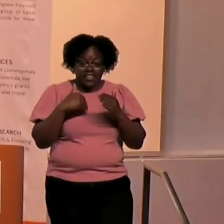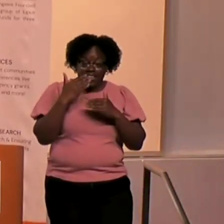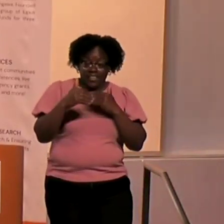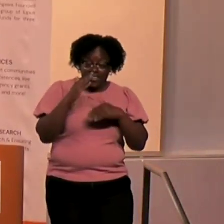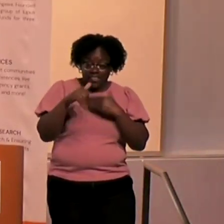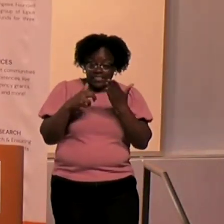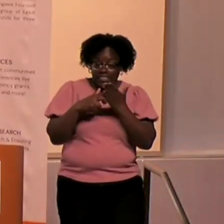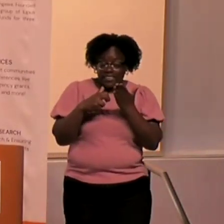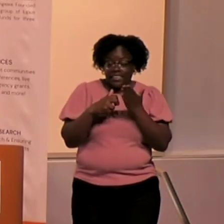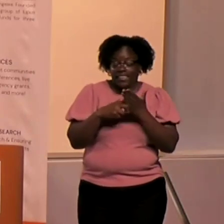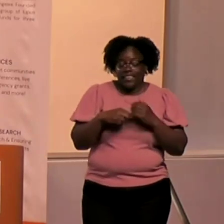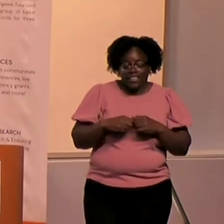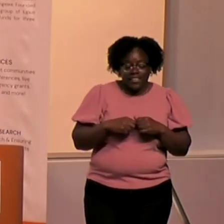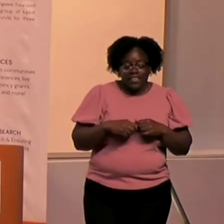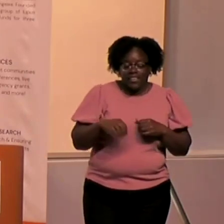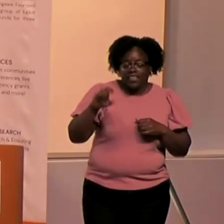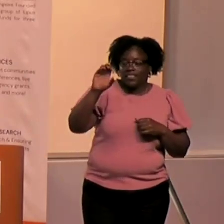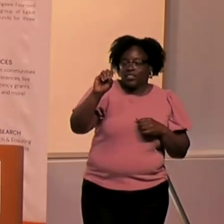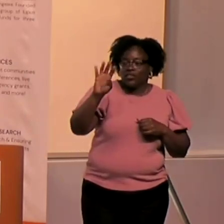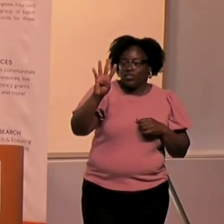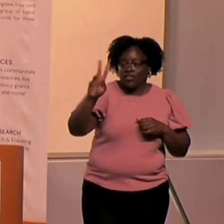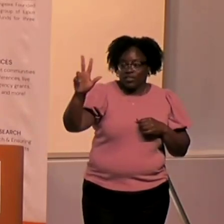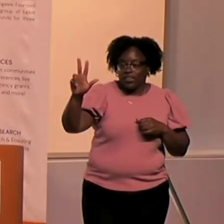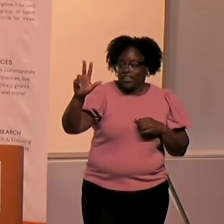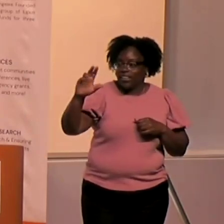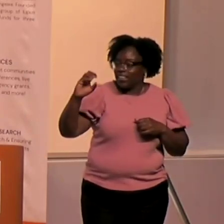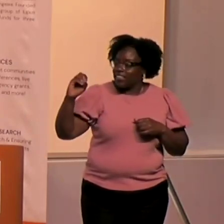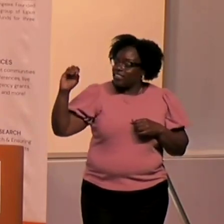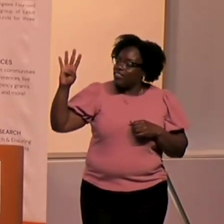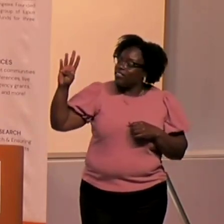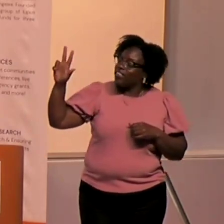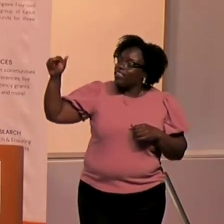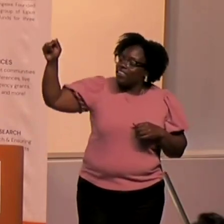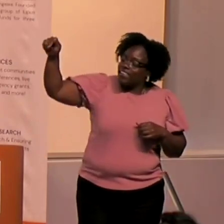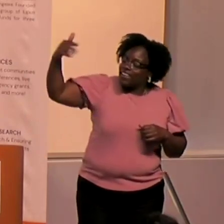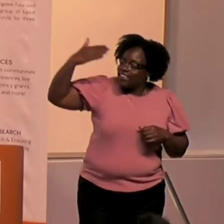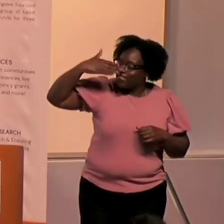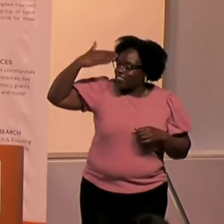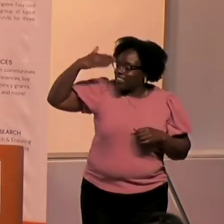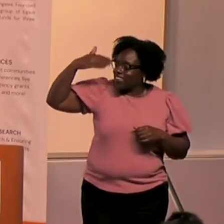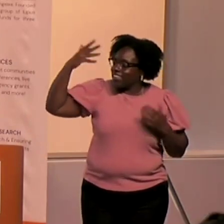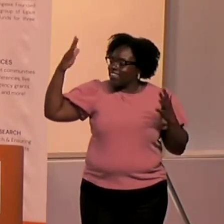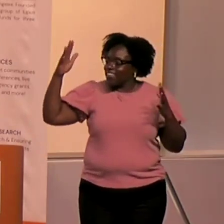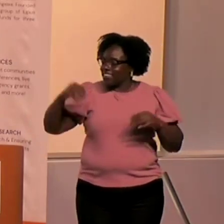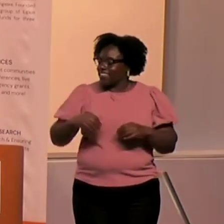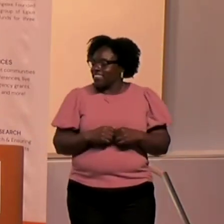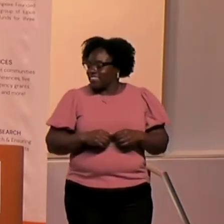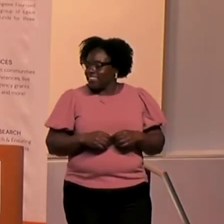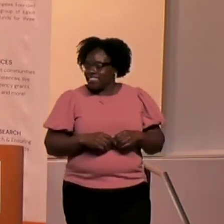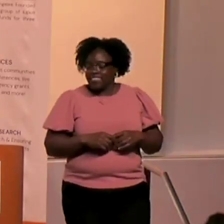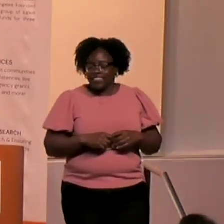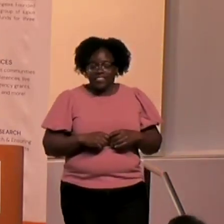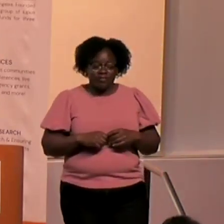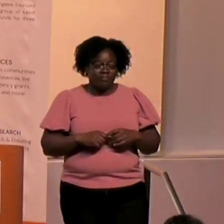And the final number is 043. There we go. Congratulations.